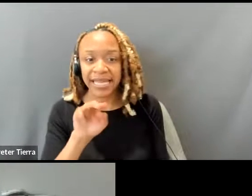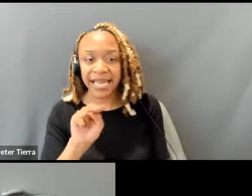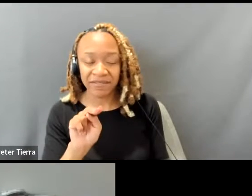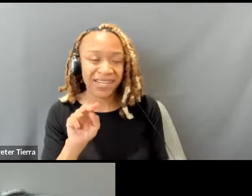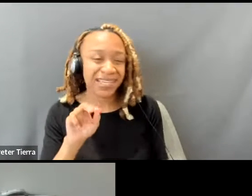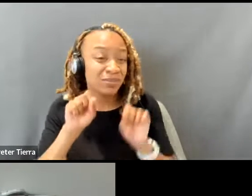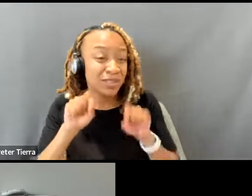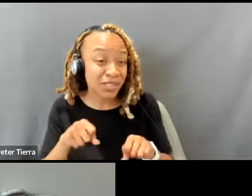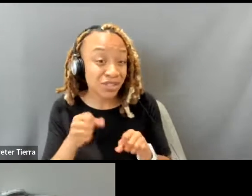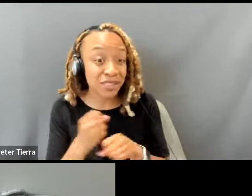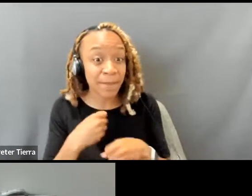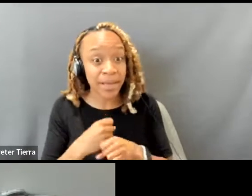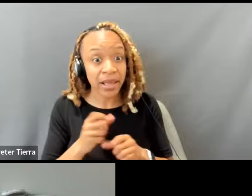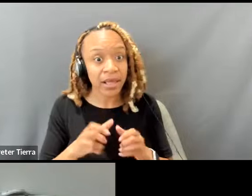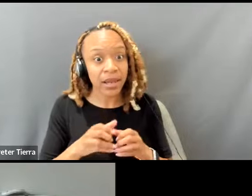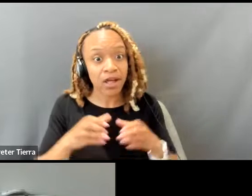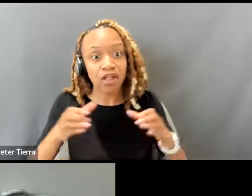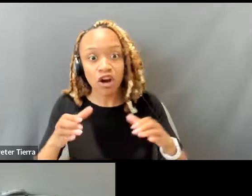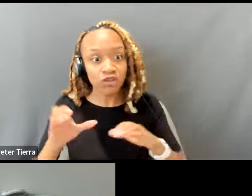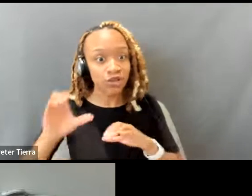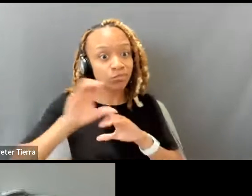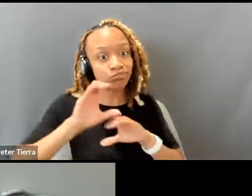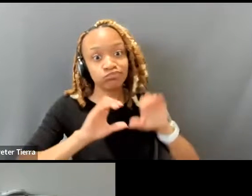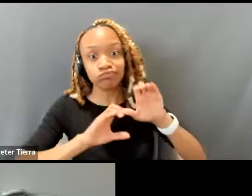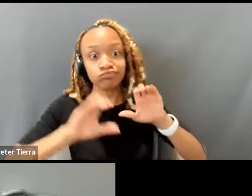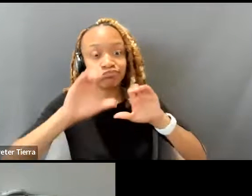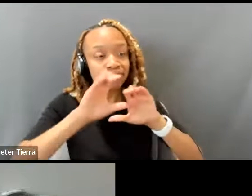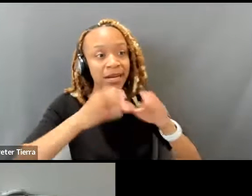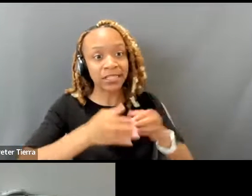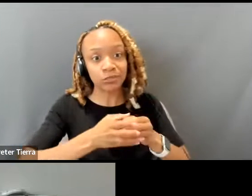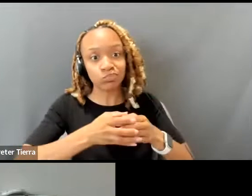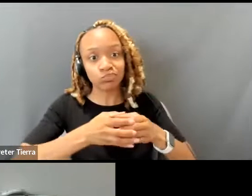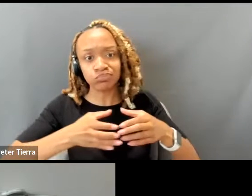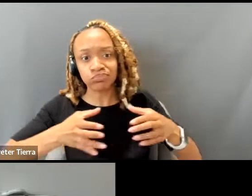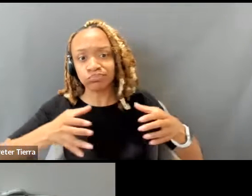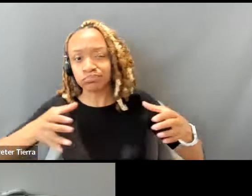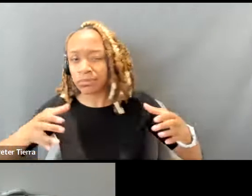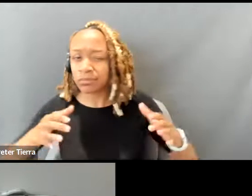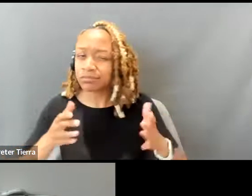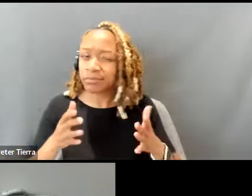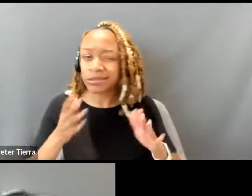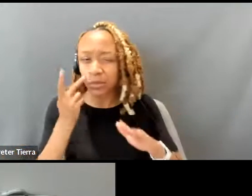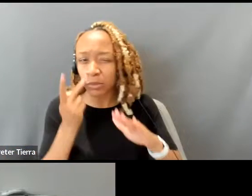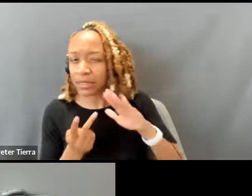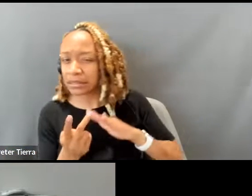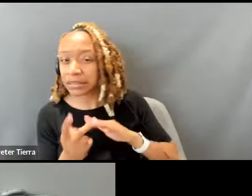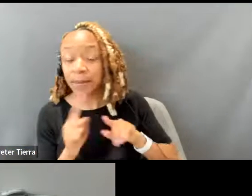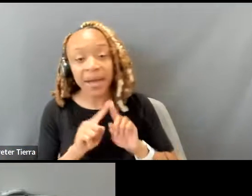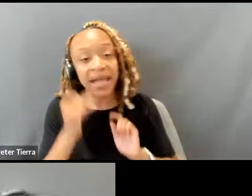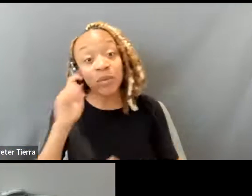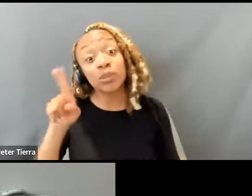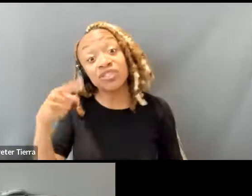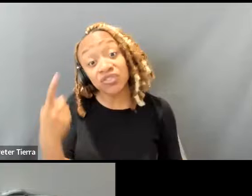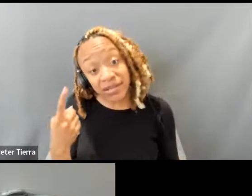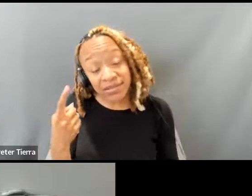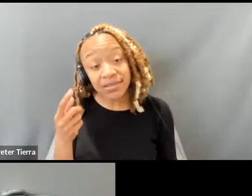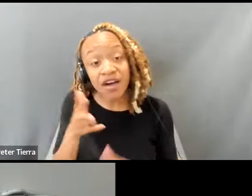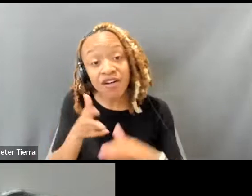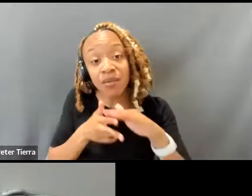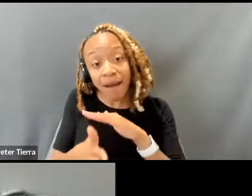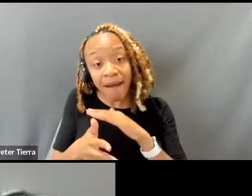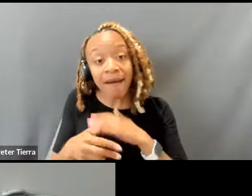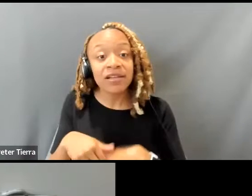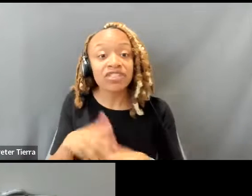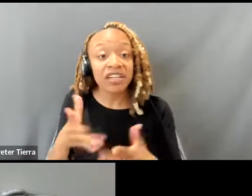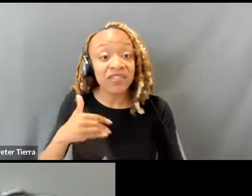it larger in the future. So I think if it was just a garage and had a real roof on it, for whatever, I think that would